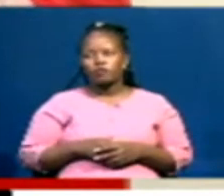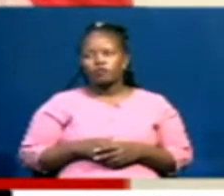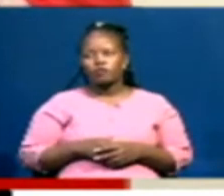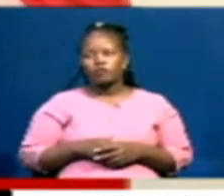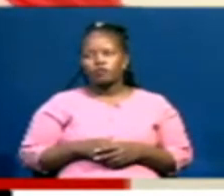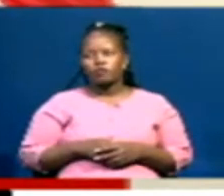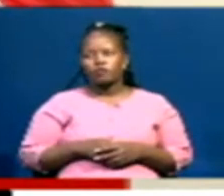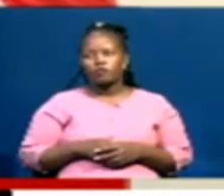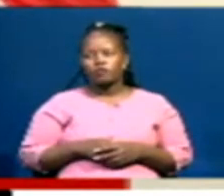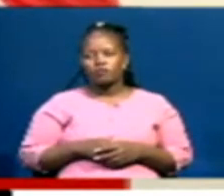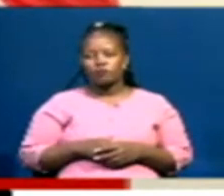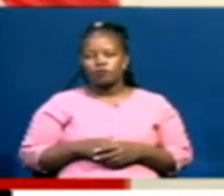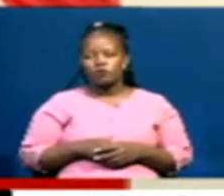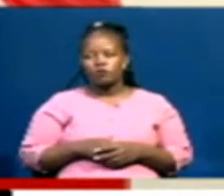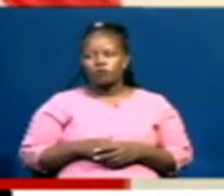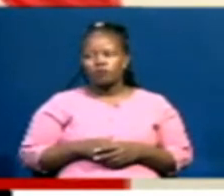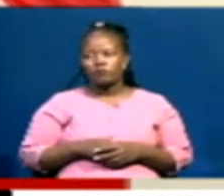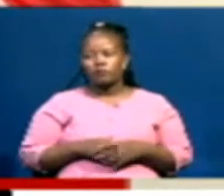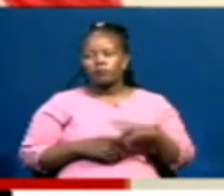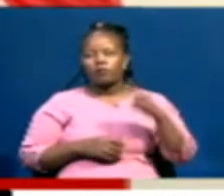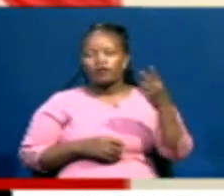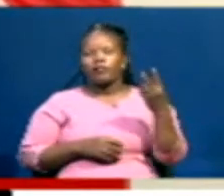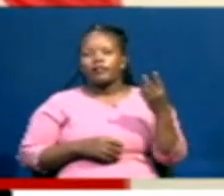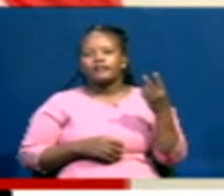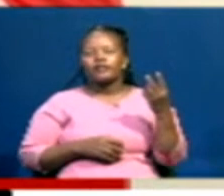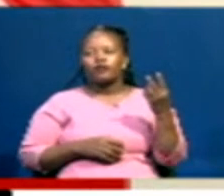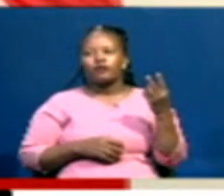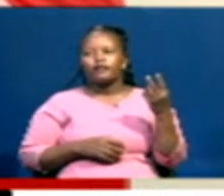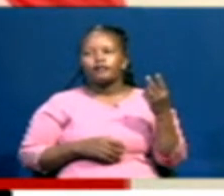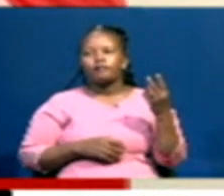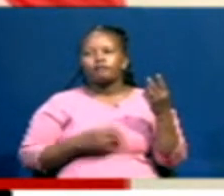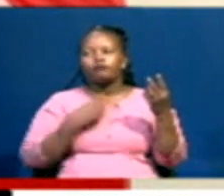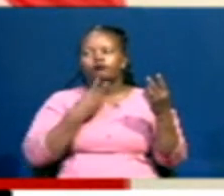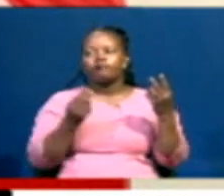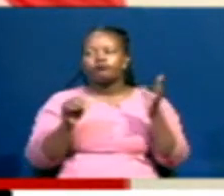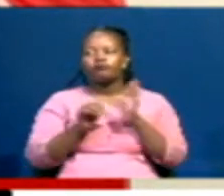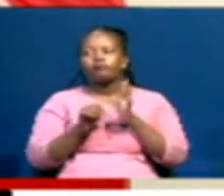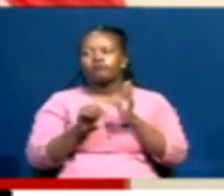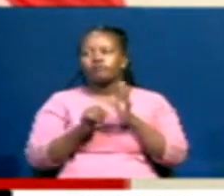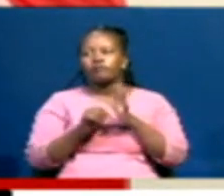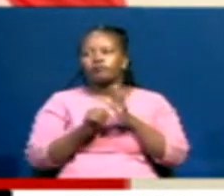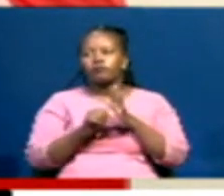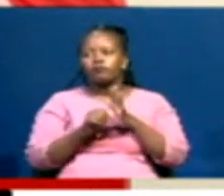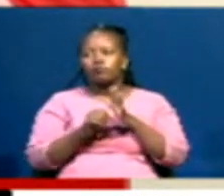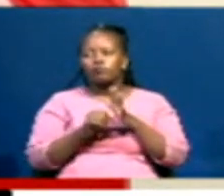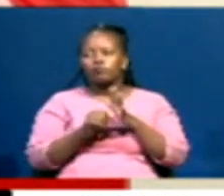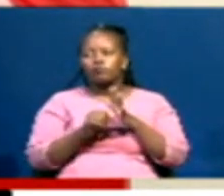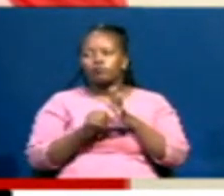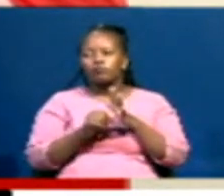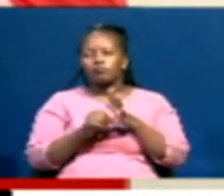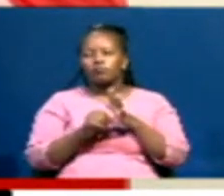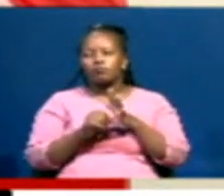So that's been going. Now, the second thing is, of course, the tech leadership of the industry, very ambitious goal